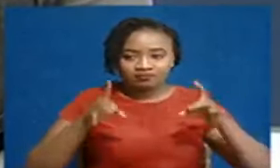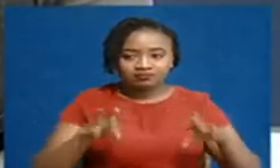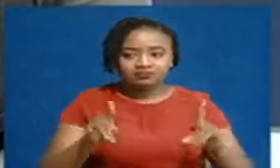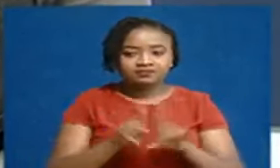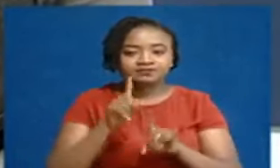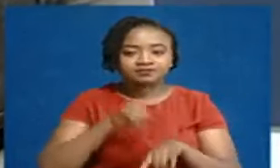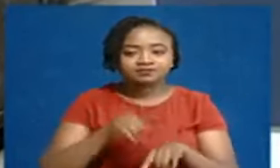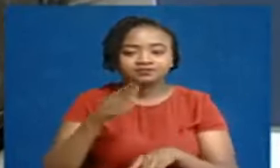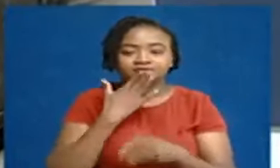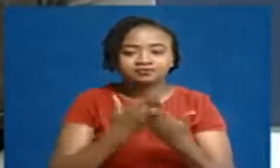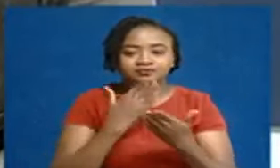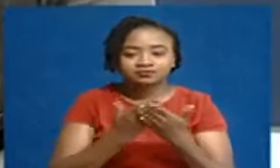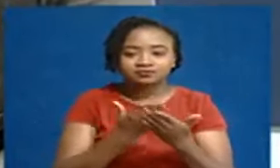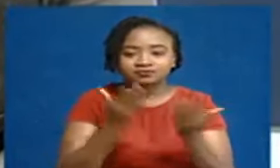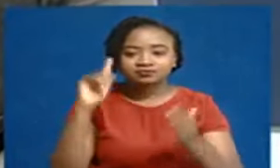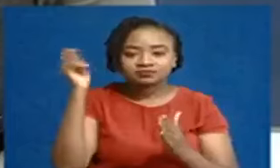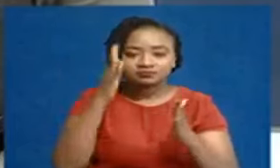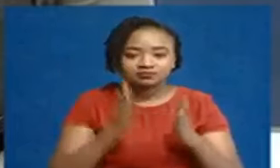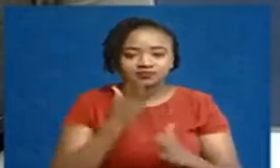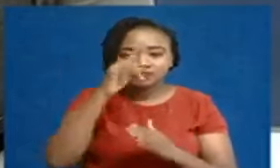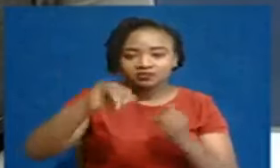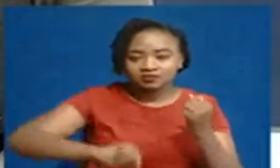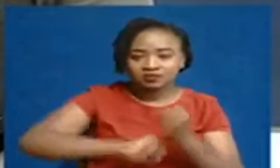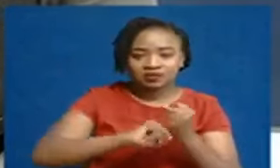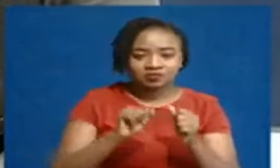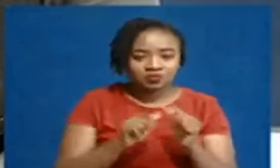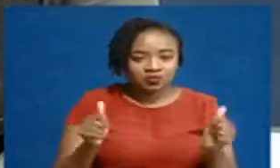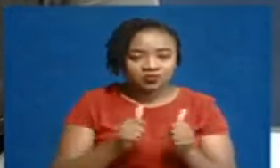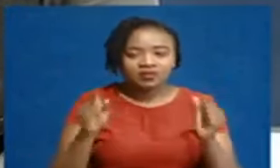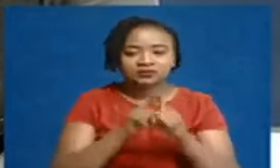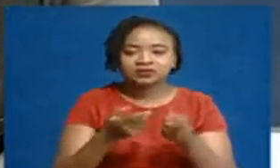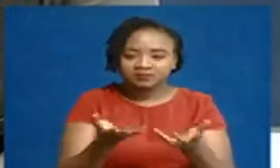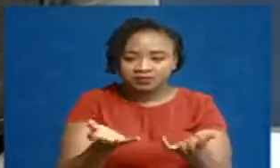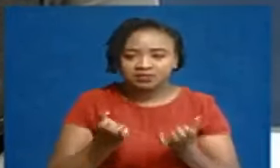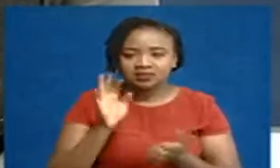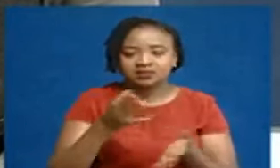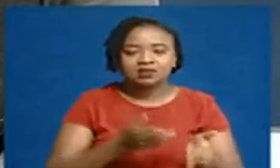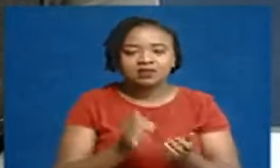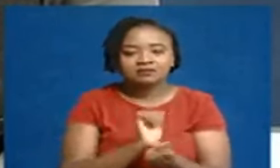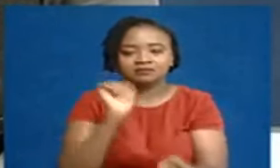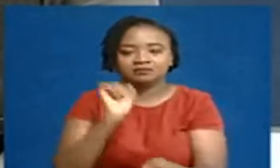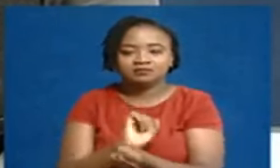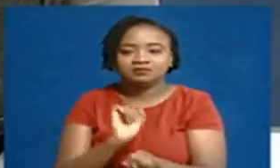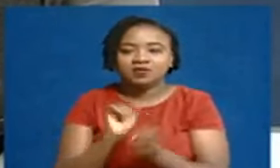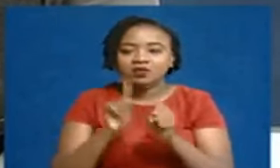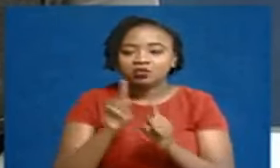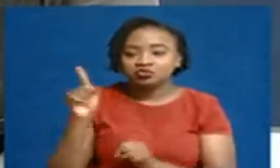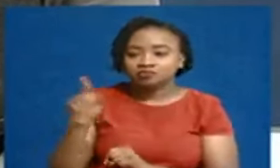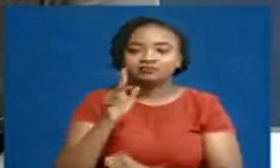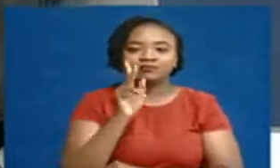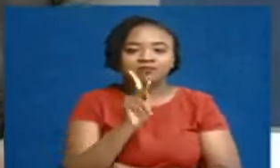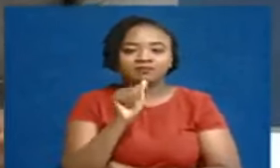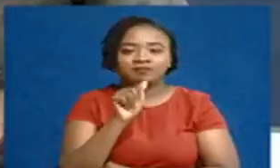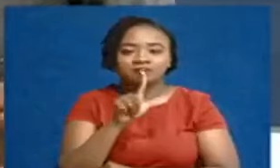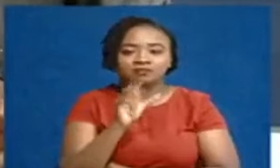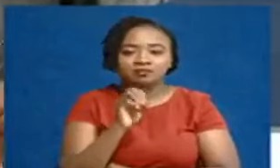standing with them in calling for their release. This as YP leader Kalonzo Musyoka, who attended the service, pledged to